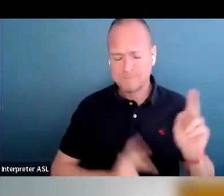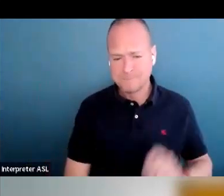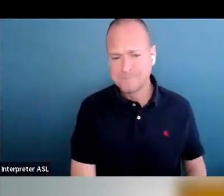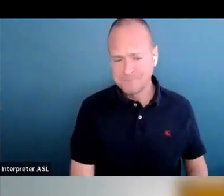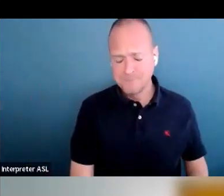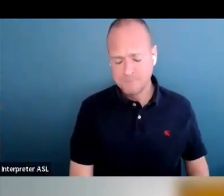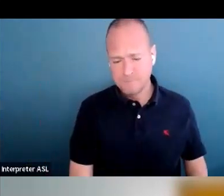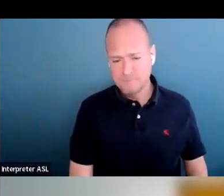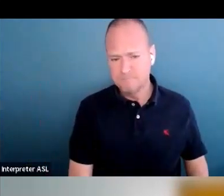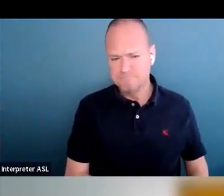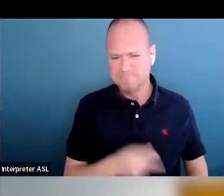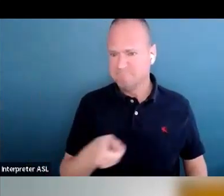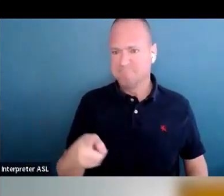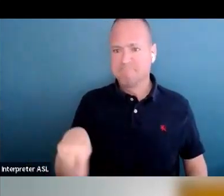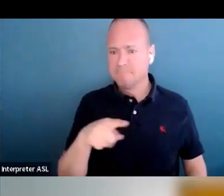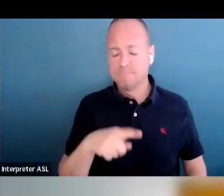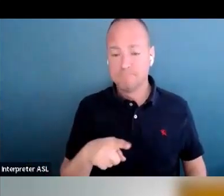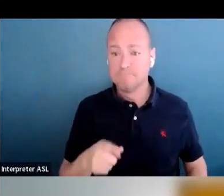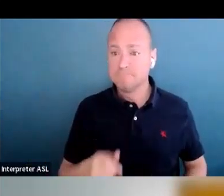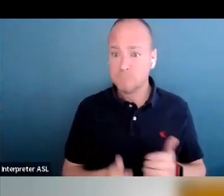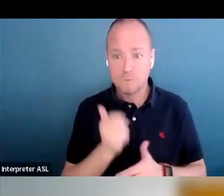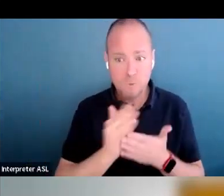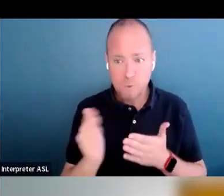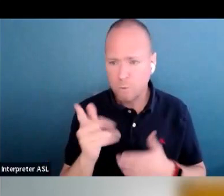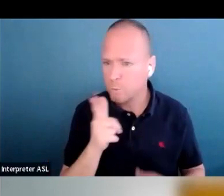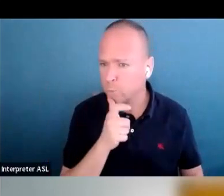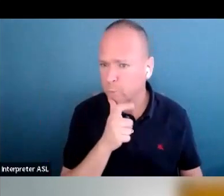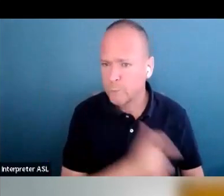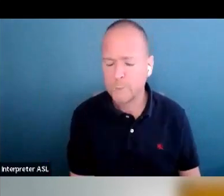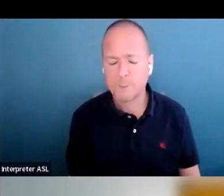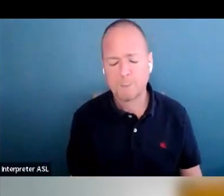Who might those most marginalized be?